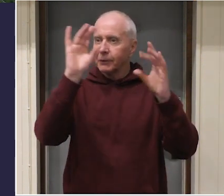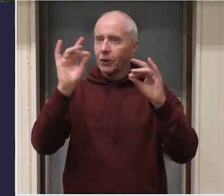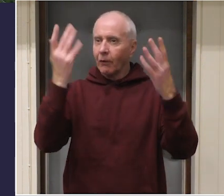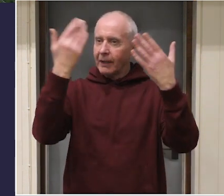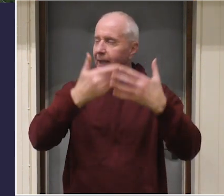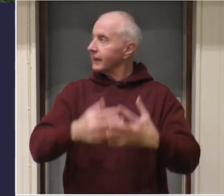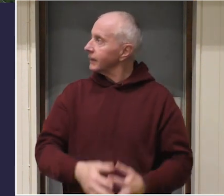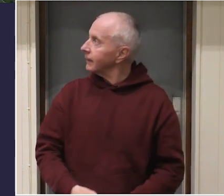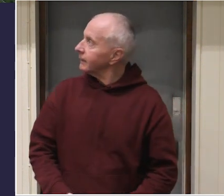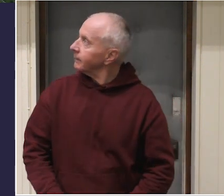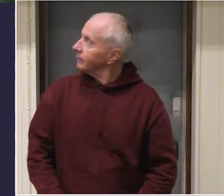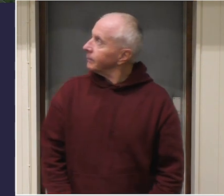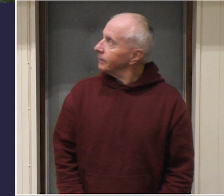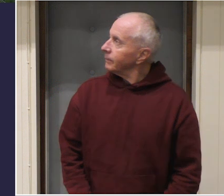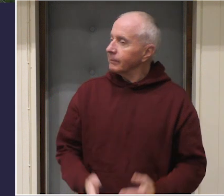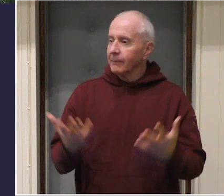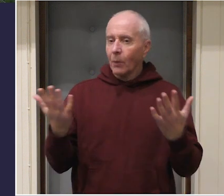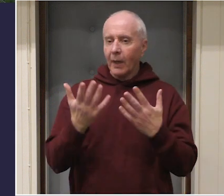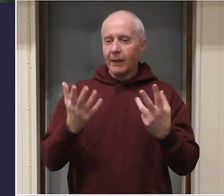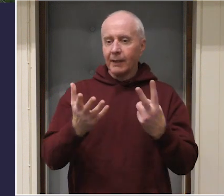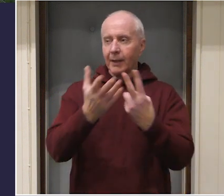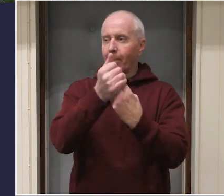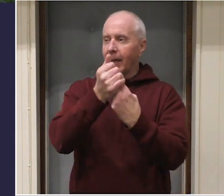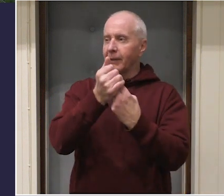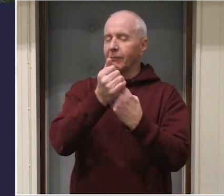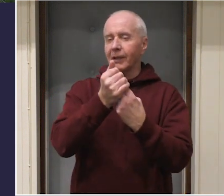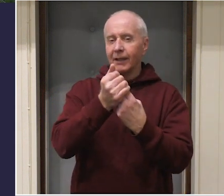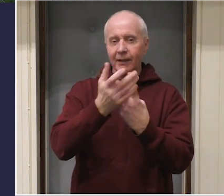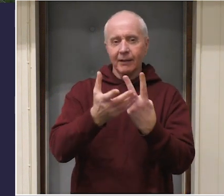question. Where's the binary star?